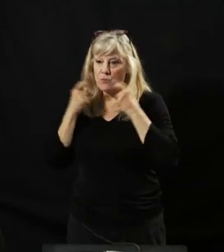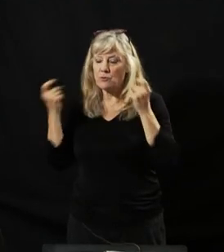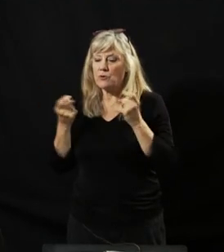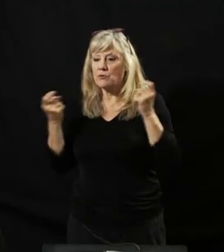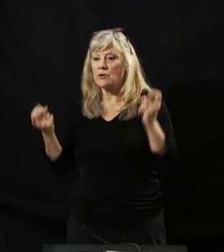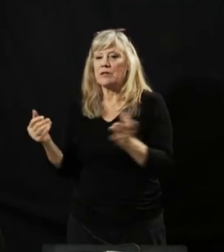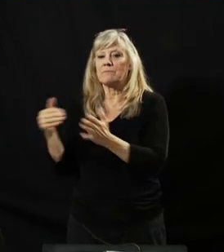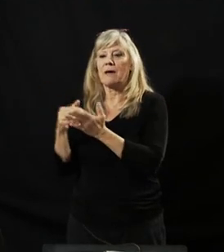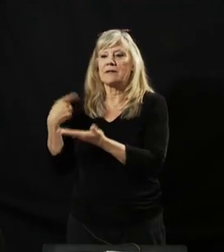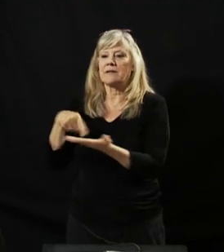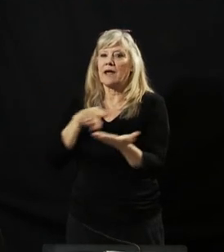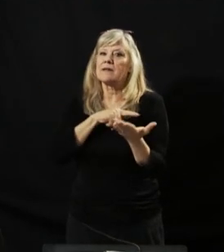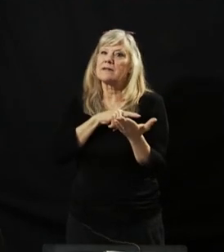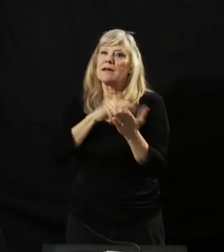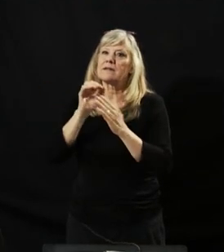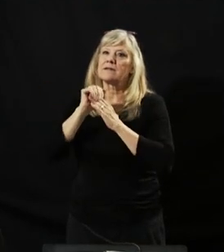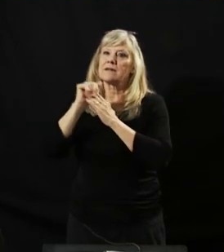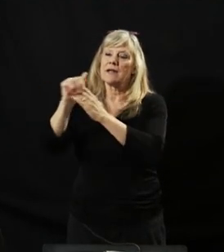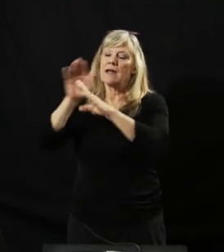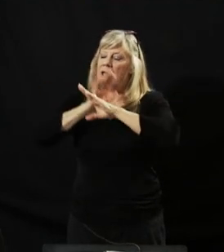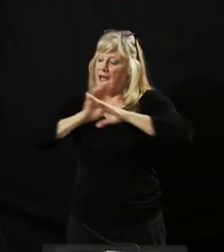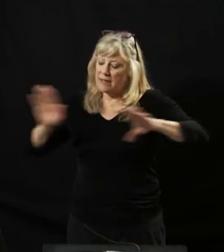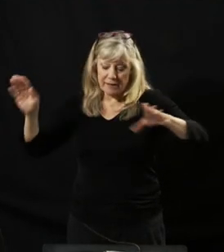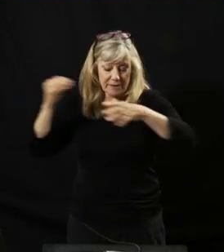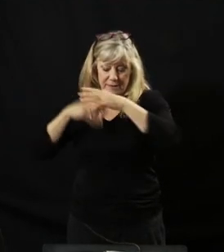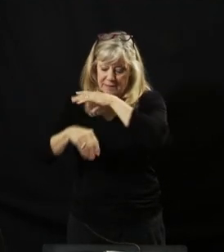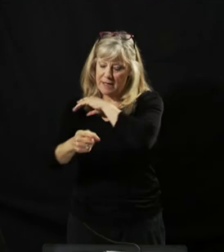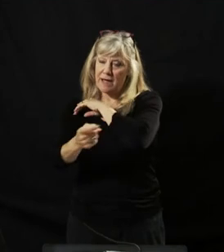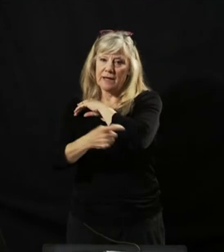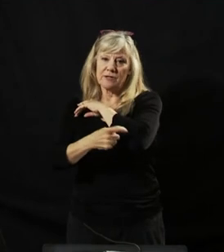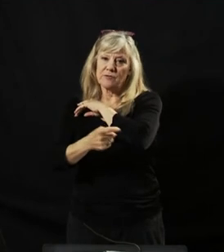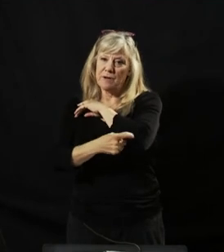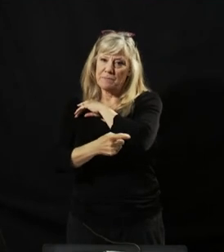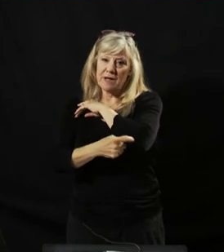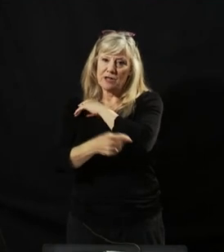forgive those who trespass against us. And